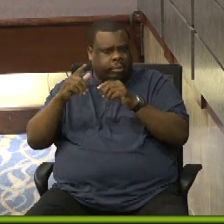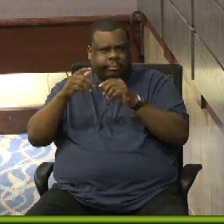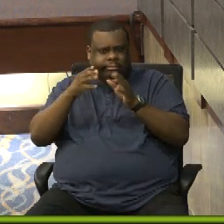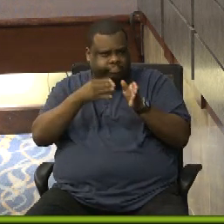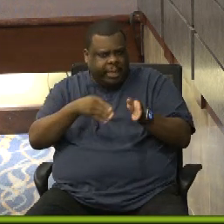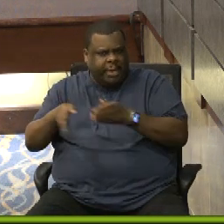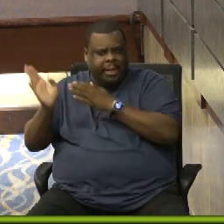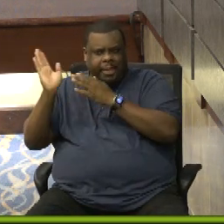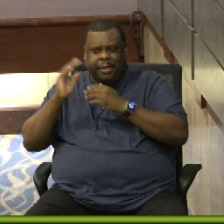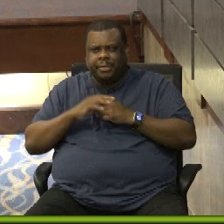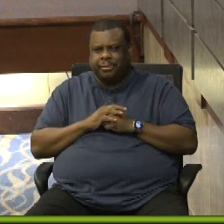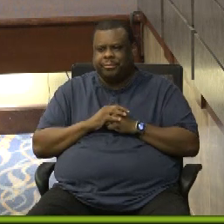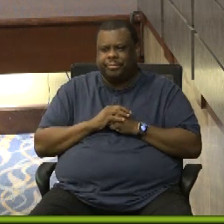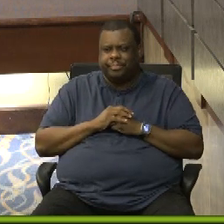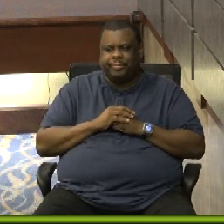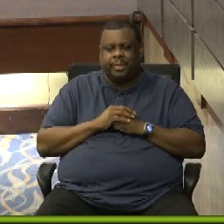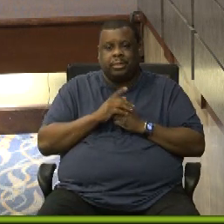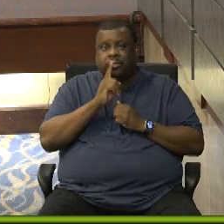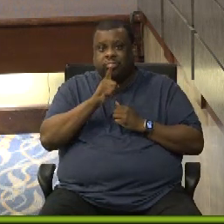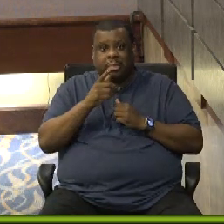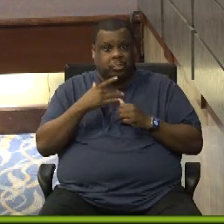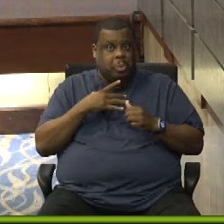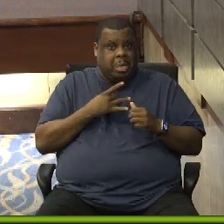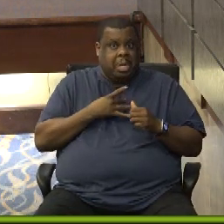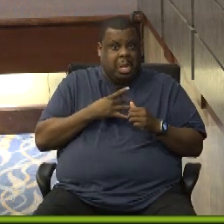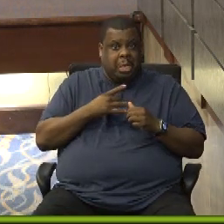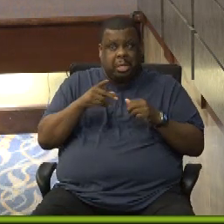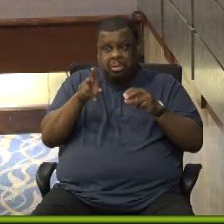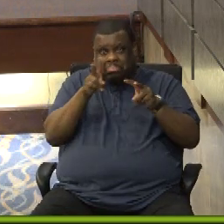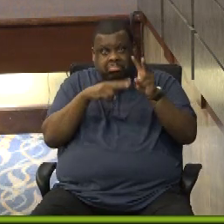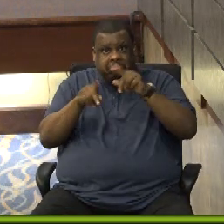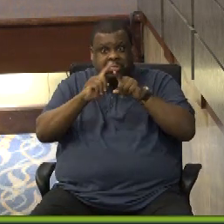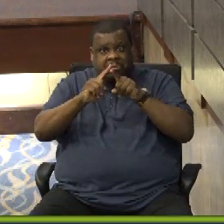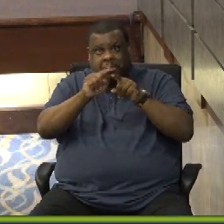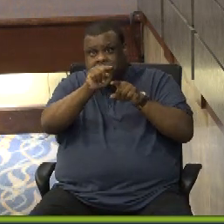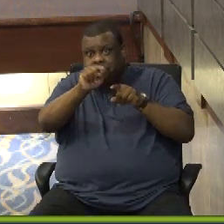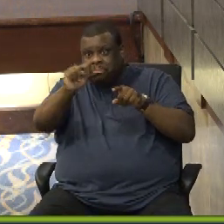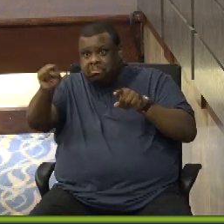we like the idea of really celebrating them in any campaign work that could happen.